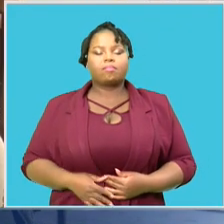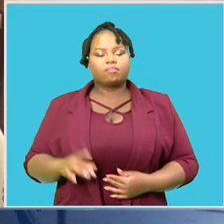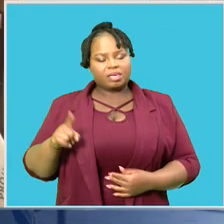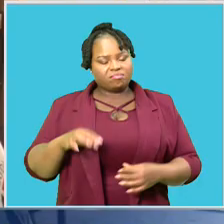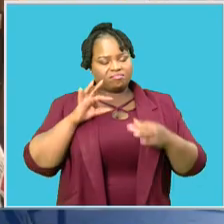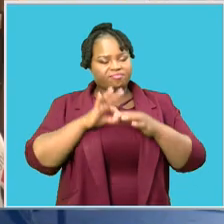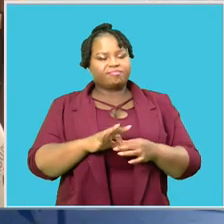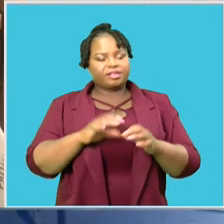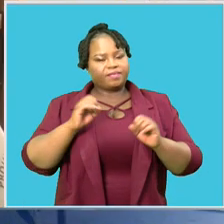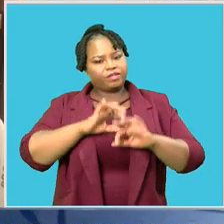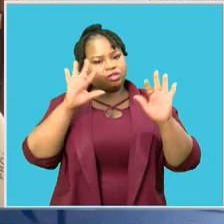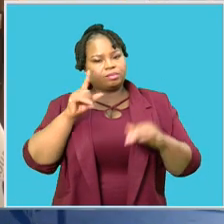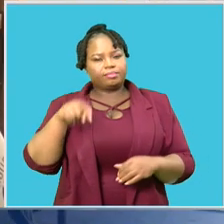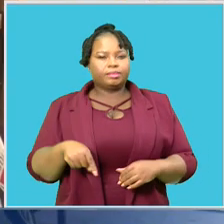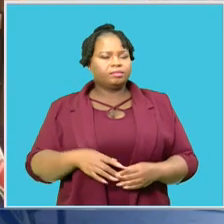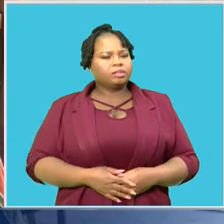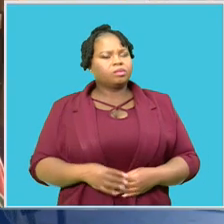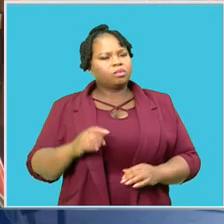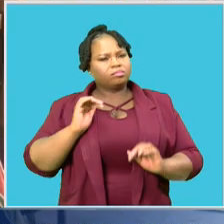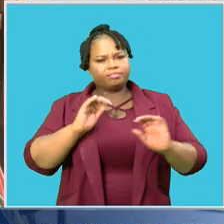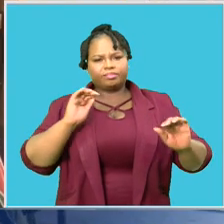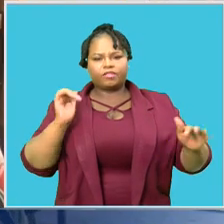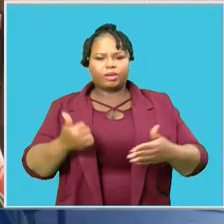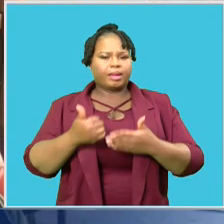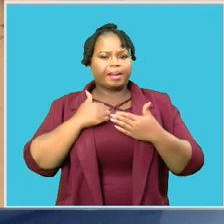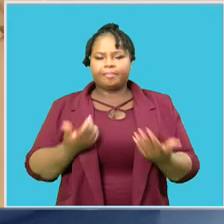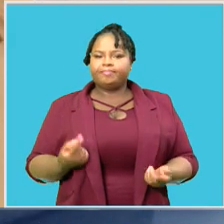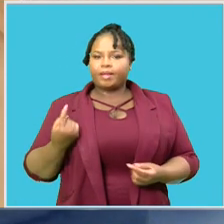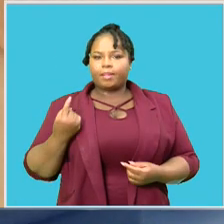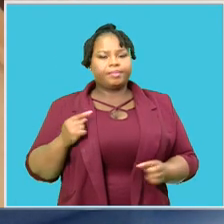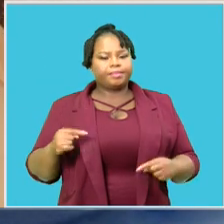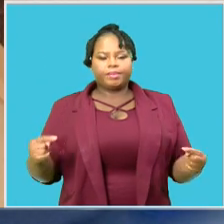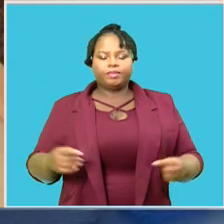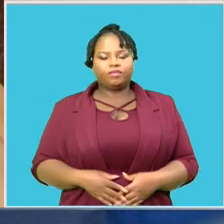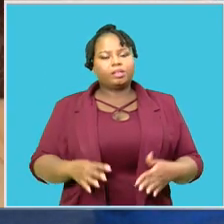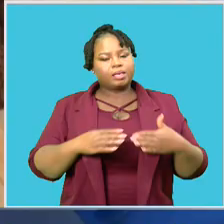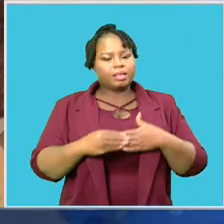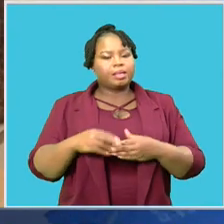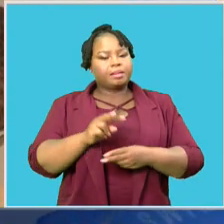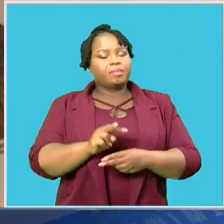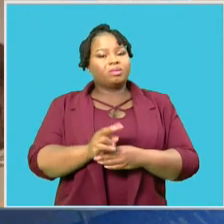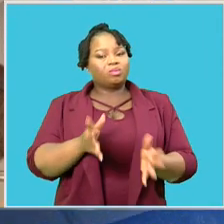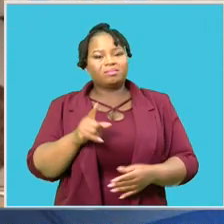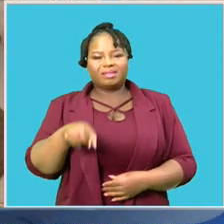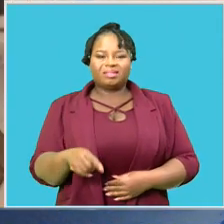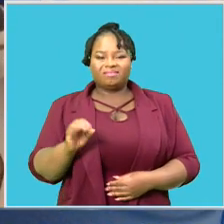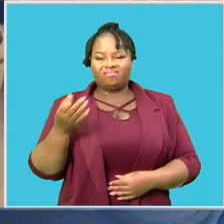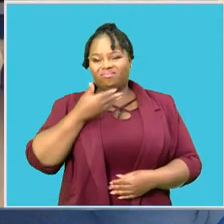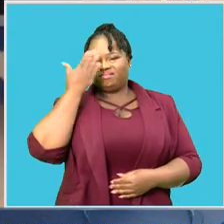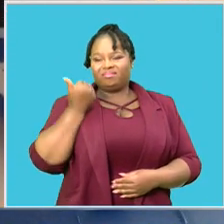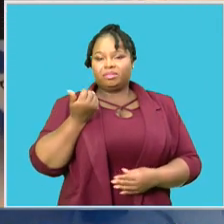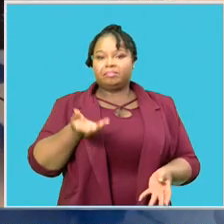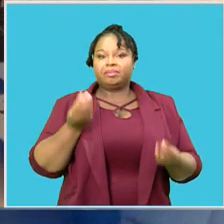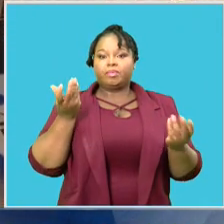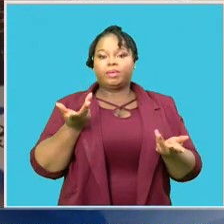very committed. Have a vision. And then get help. You know, you can't walk the journey alone. Have mentors if you don't know where to get whatever it is